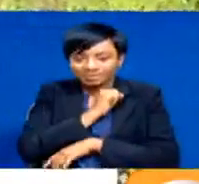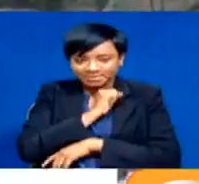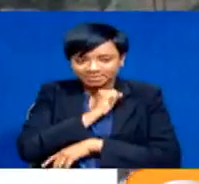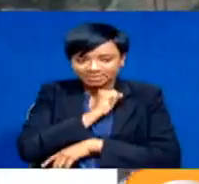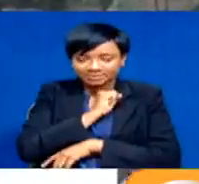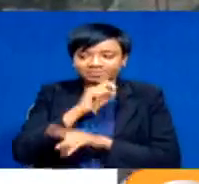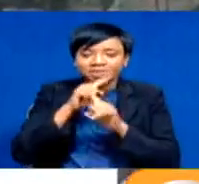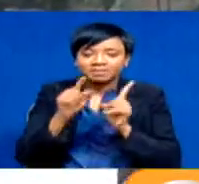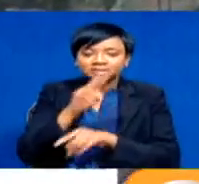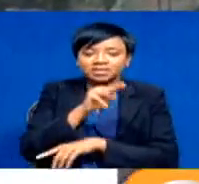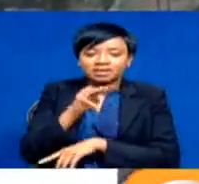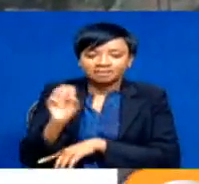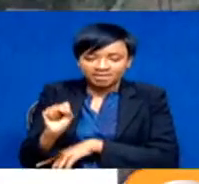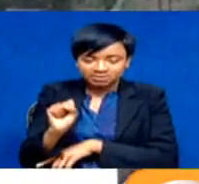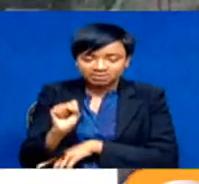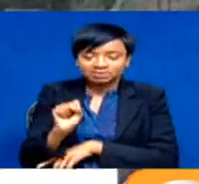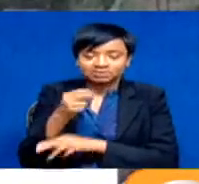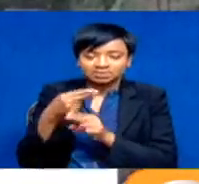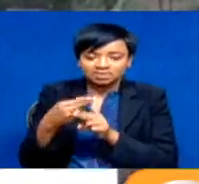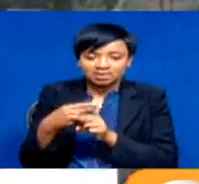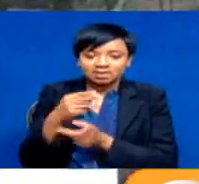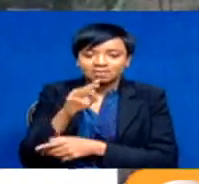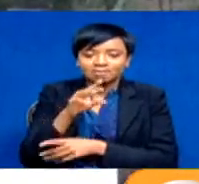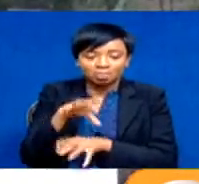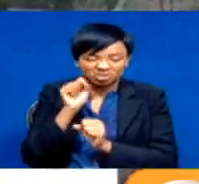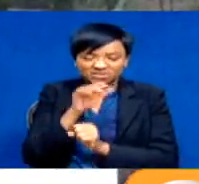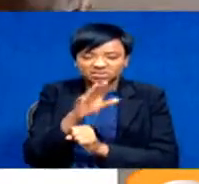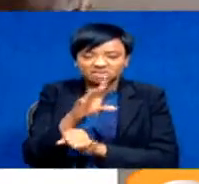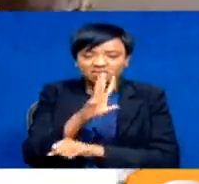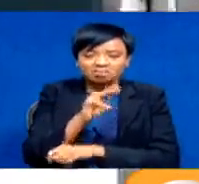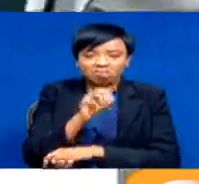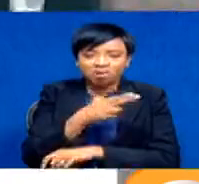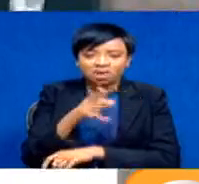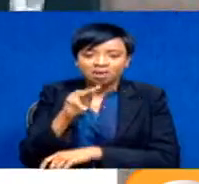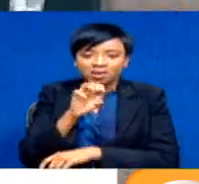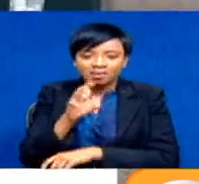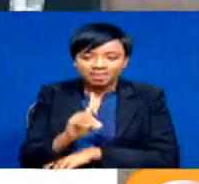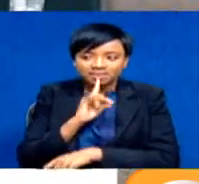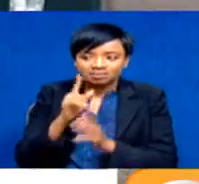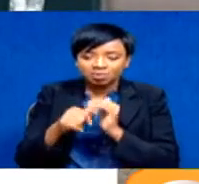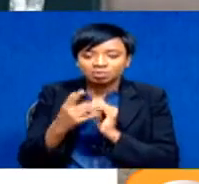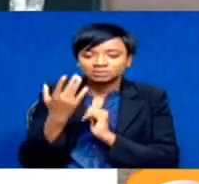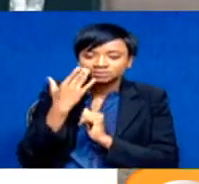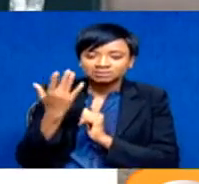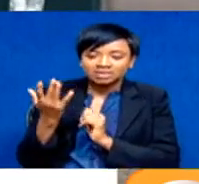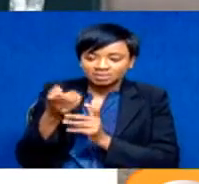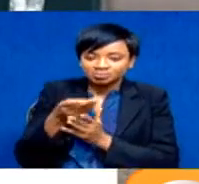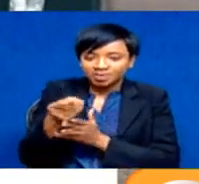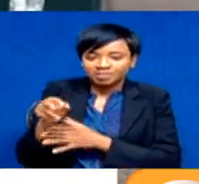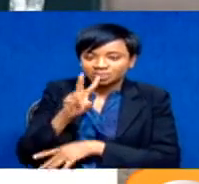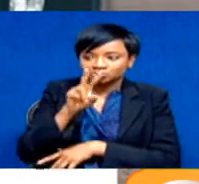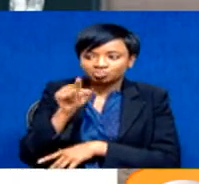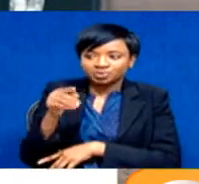the Nairobi Metropolitan Services Director General Mohamed Badi, in terms of pending payments, the government owed contractors over